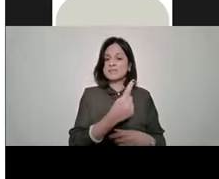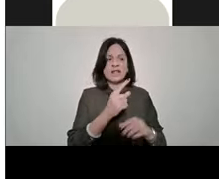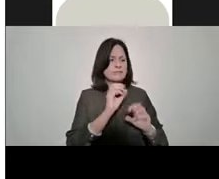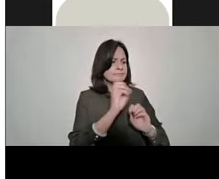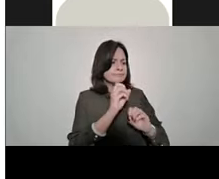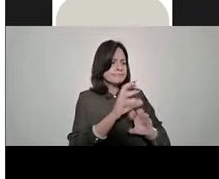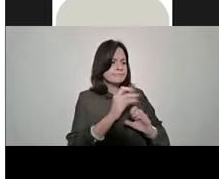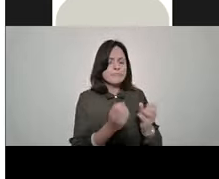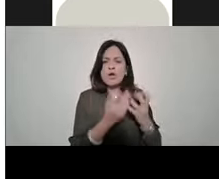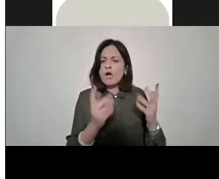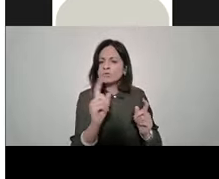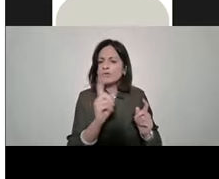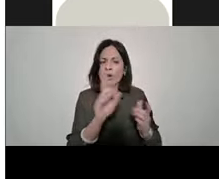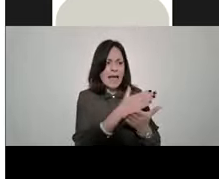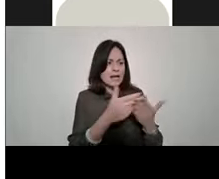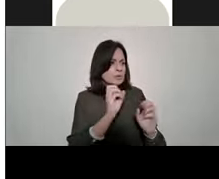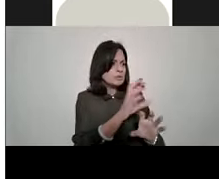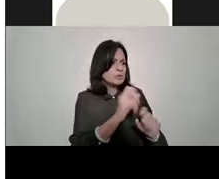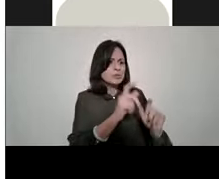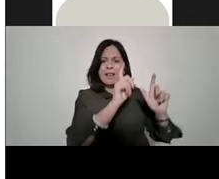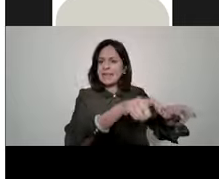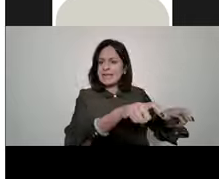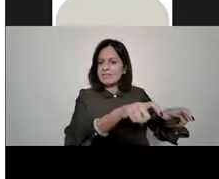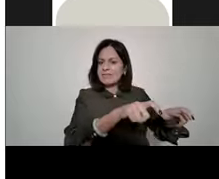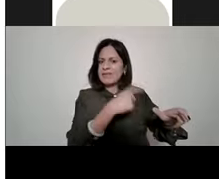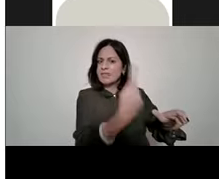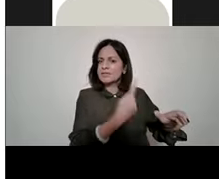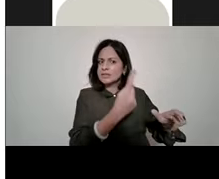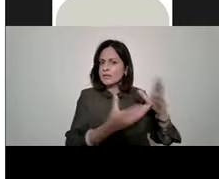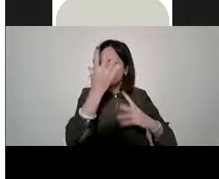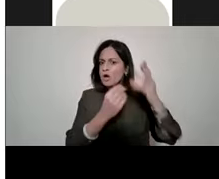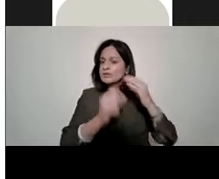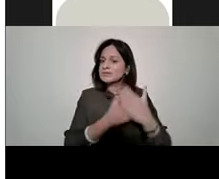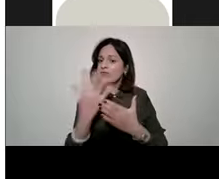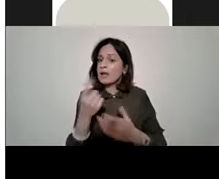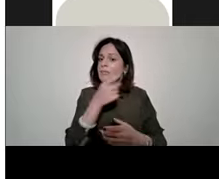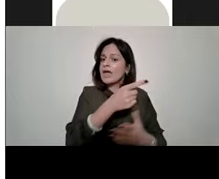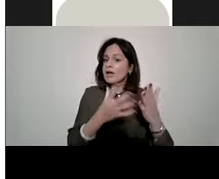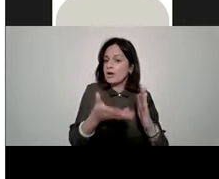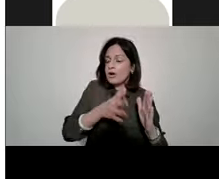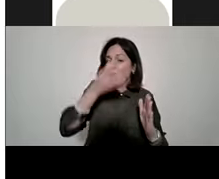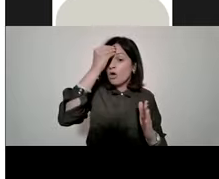a lot of language and left. They're constantly learning and developing, and they're learning from us.